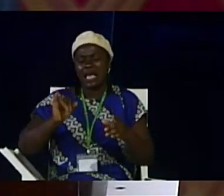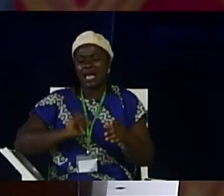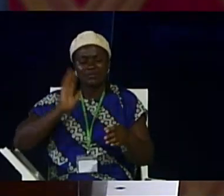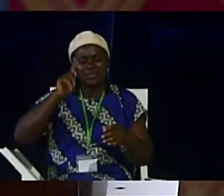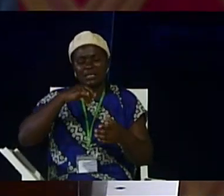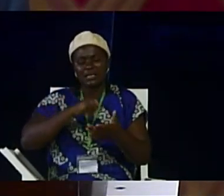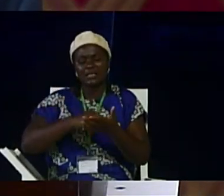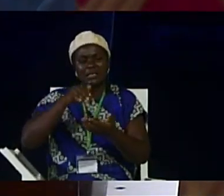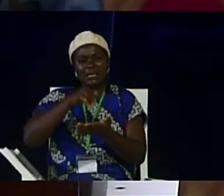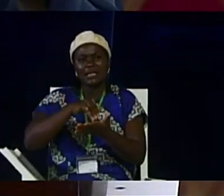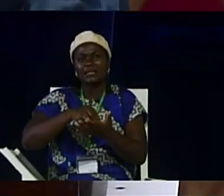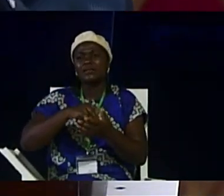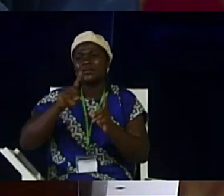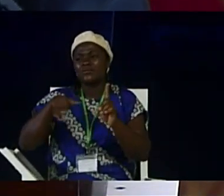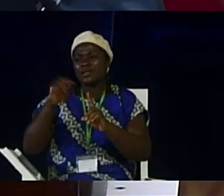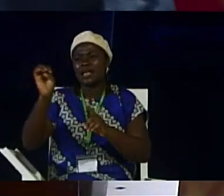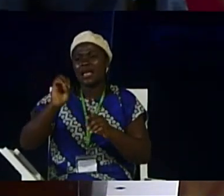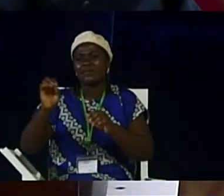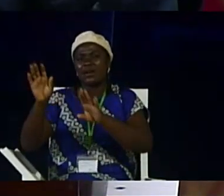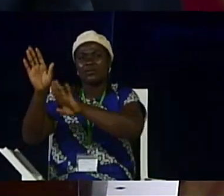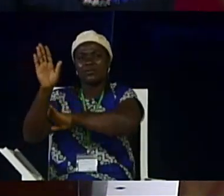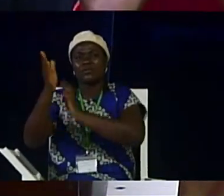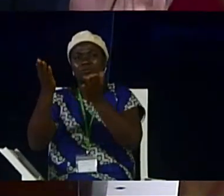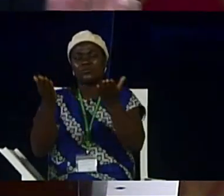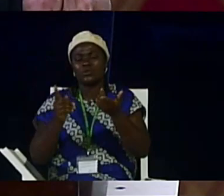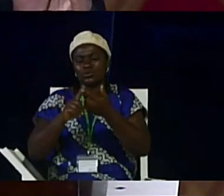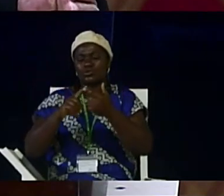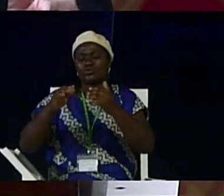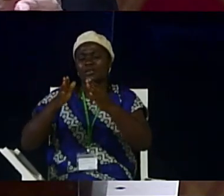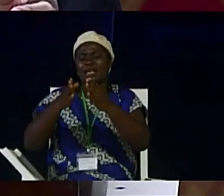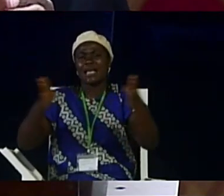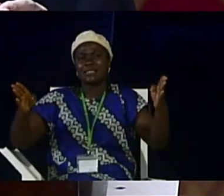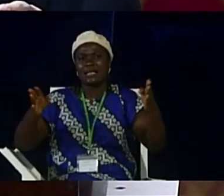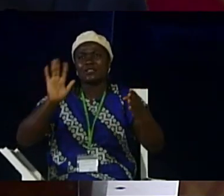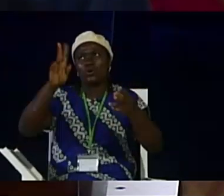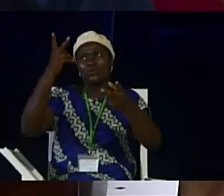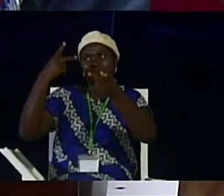Whenever the Almighty God is going to expand your vision,